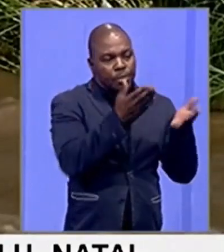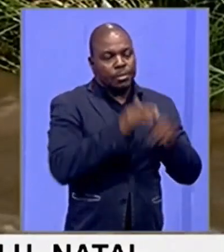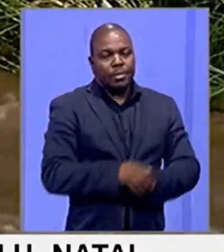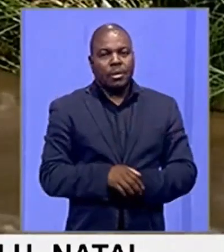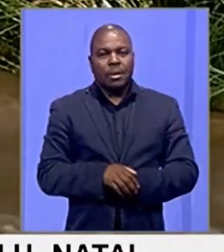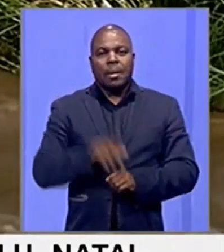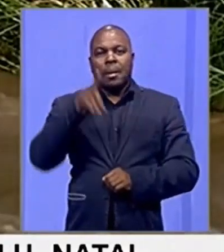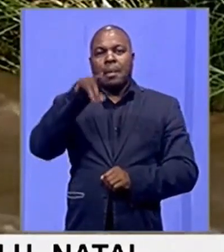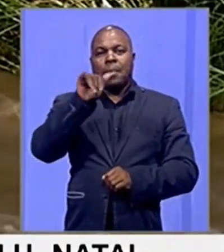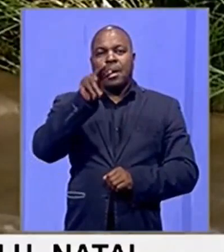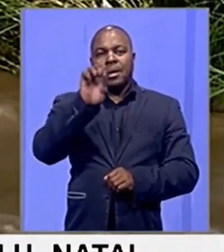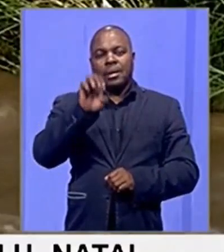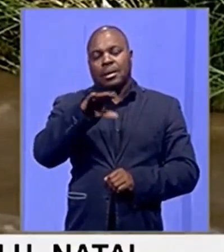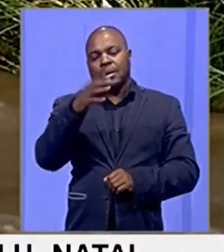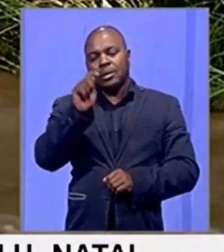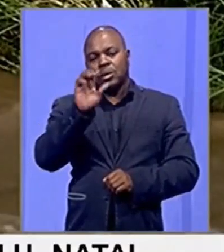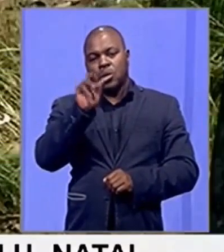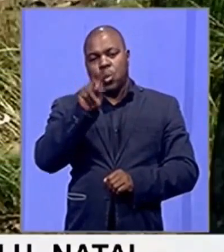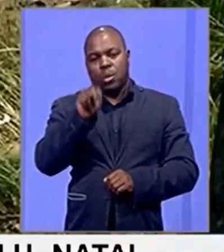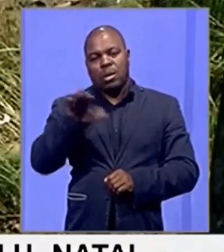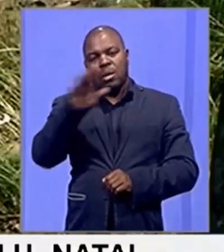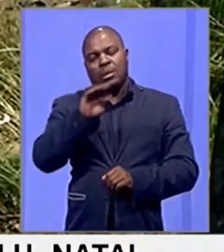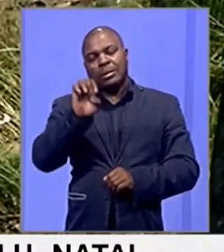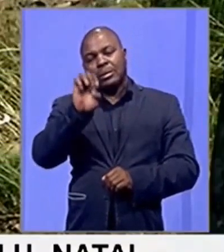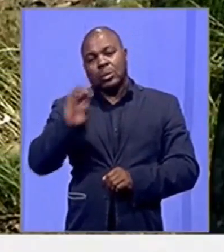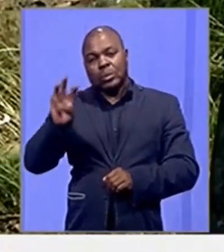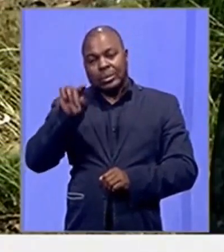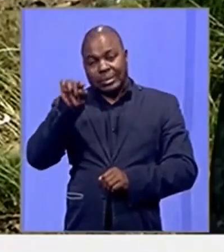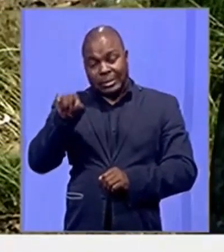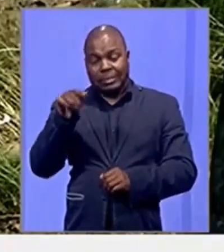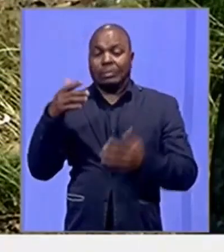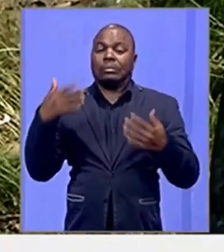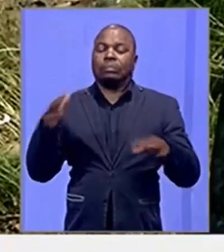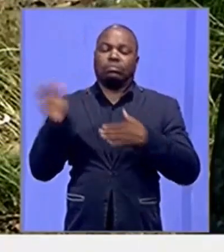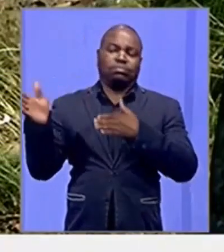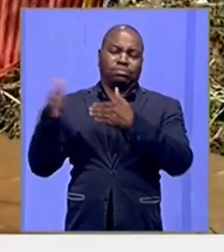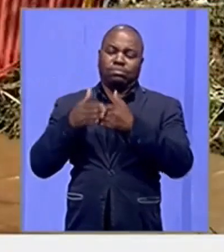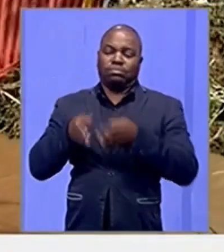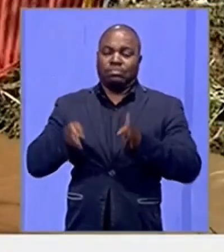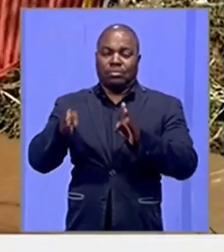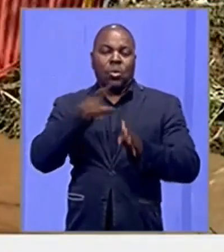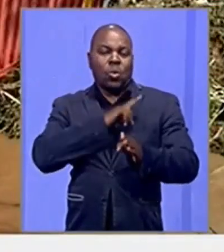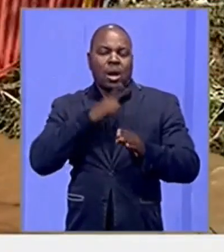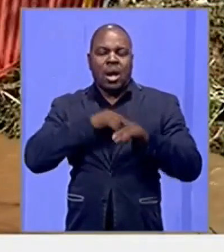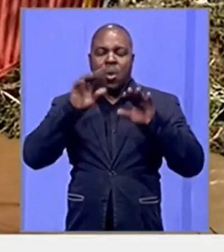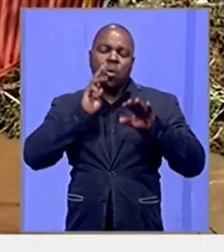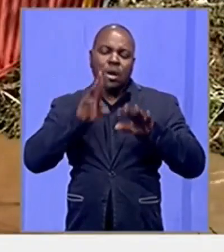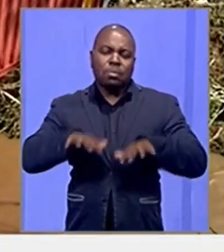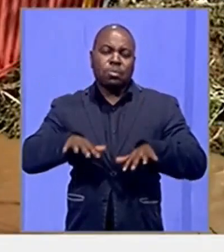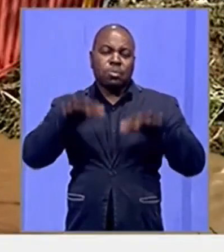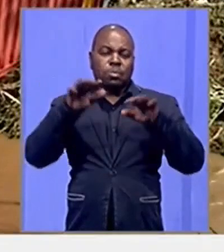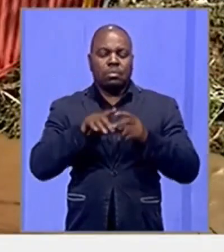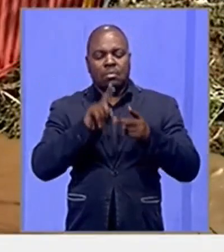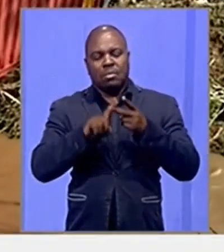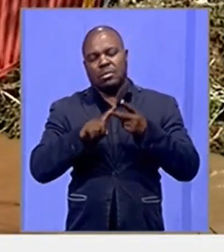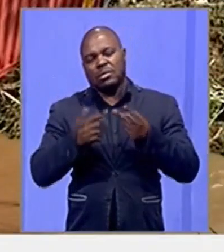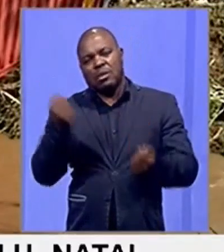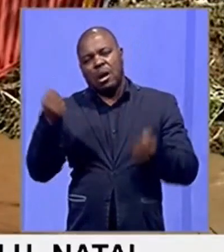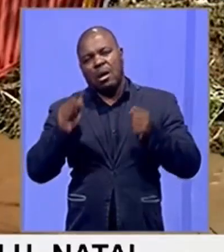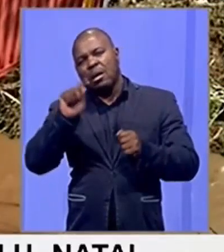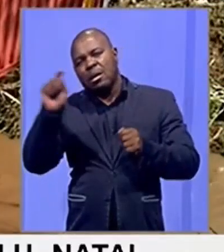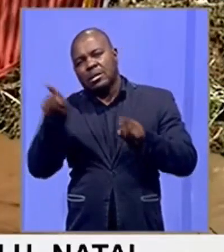ile Pinetown ka botjhabela ba tropo mebila e mengata ile ya kwalwa ka ha e ne e tletse metsi. Ditlaleho di re makoloi a mmalwa le ona a